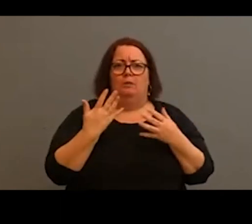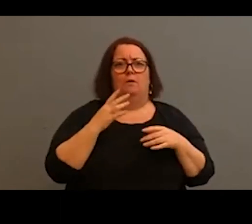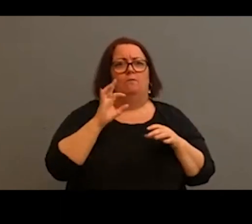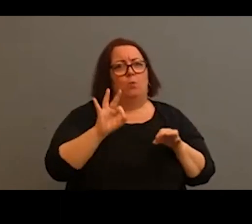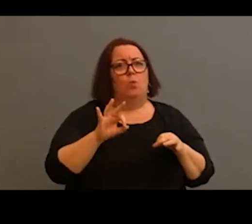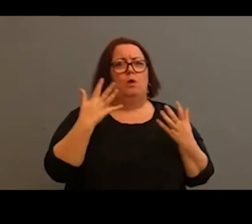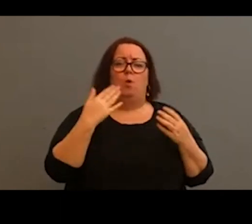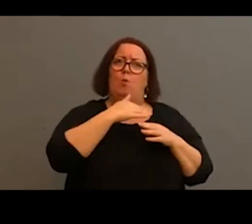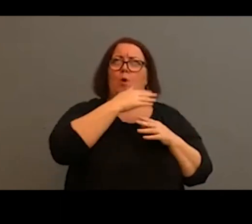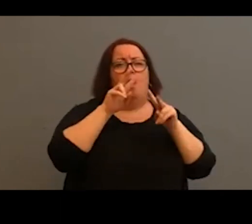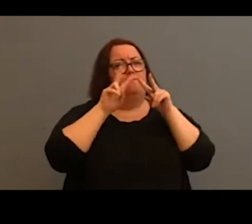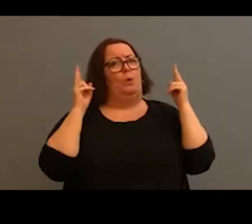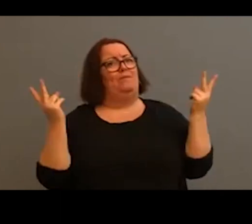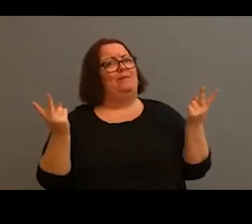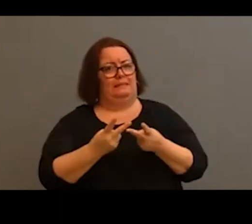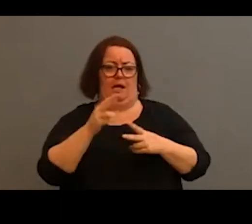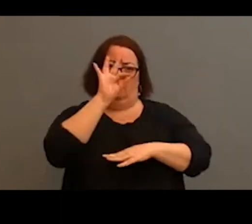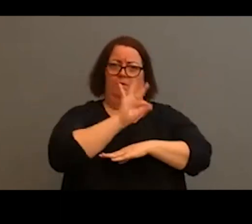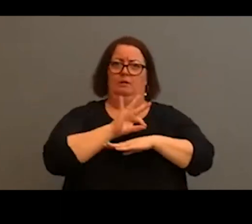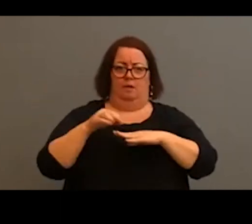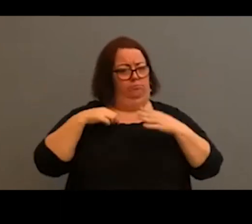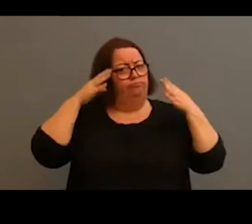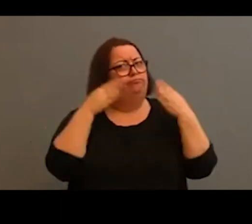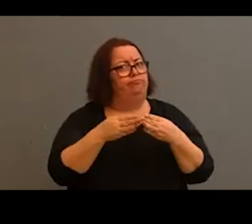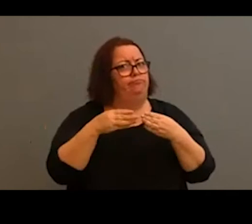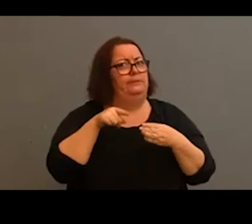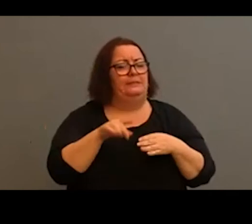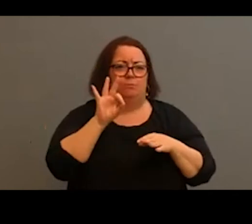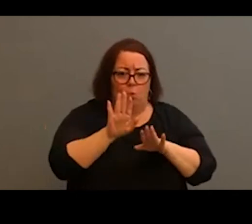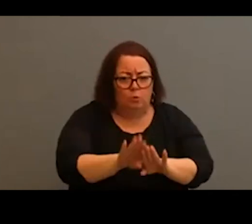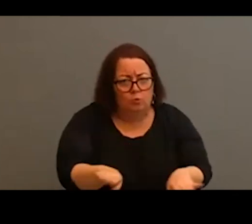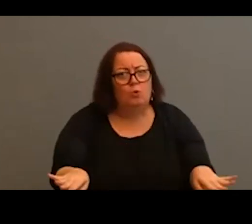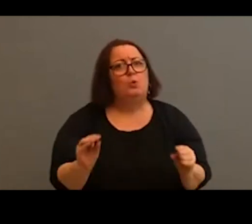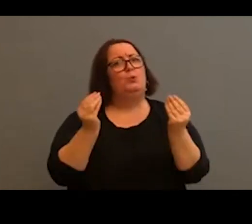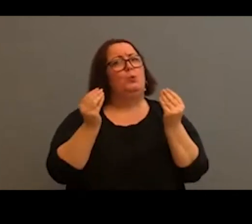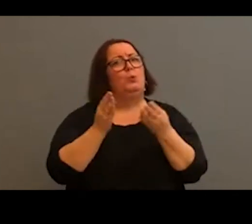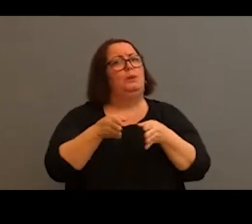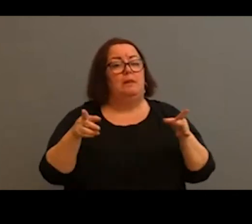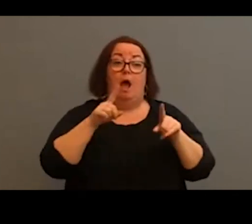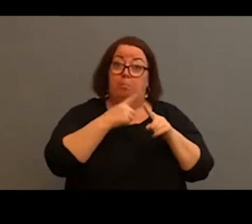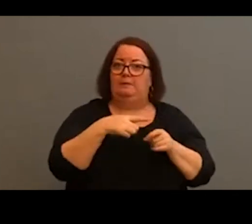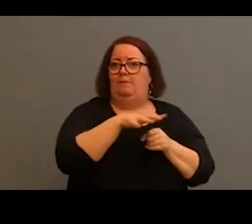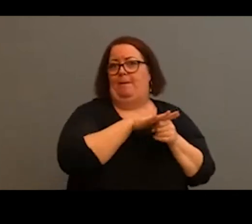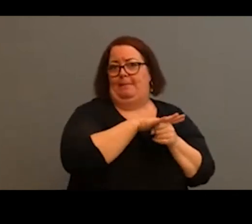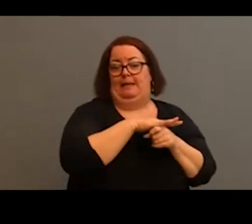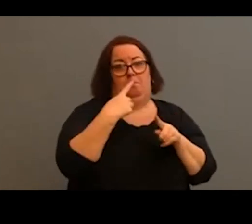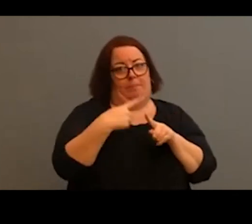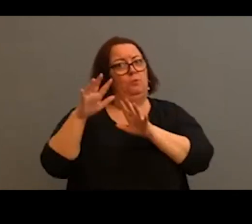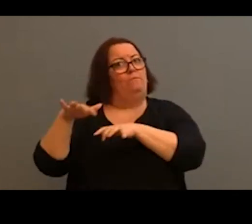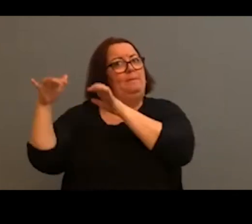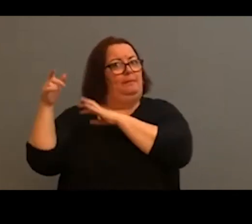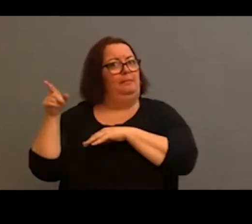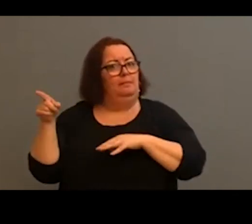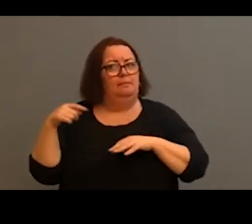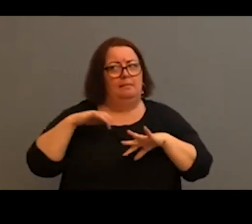and Family Affairs, which is, as you heard, abbreviated Bufdir. We at Bufdir coordinate various sectors' work